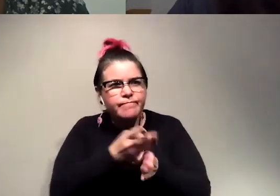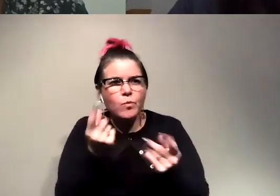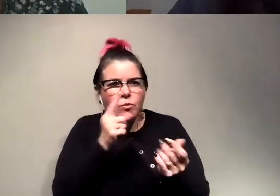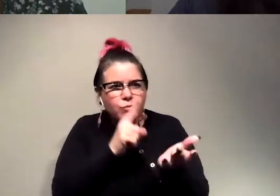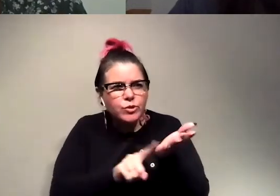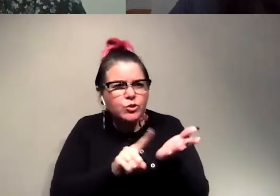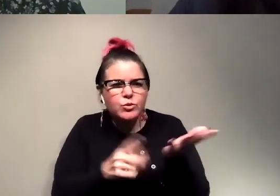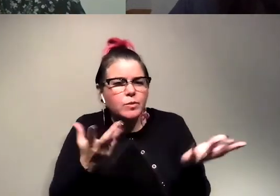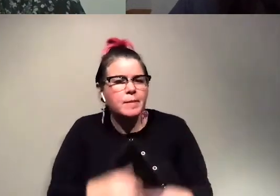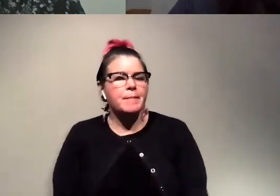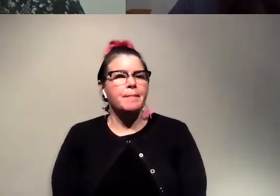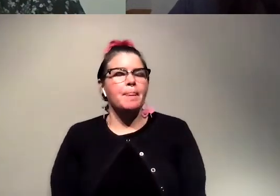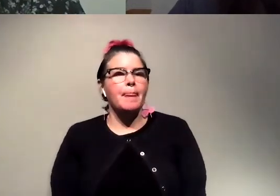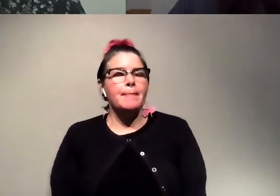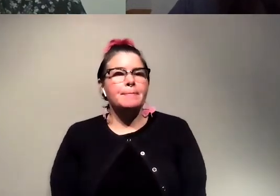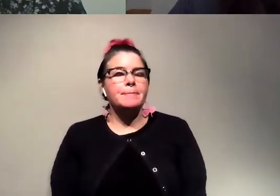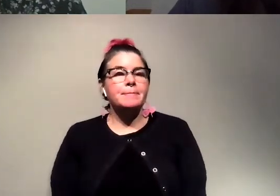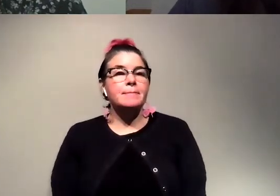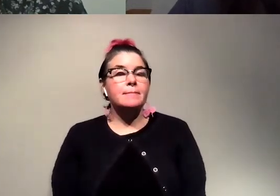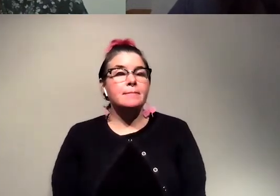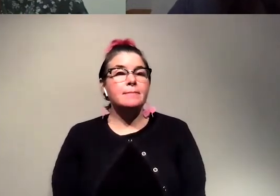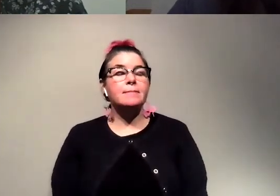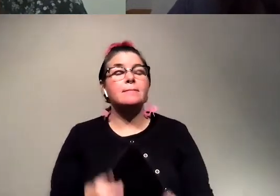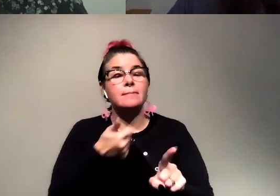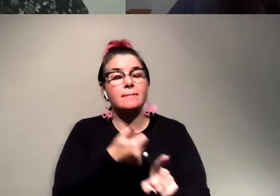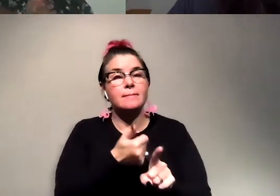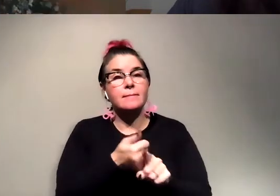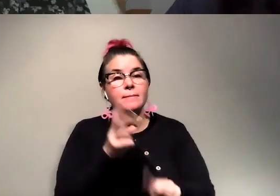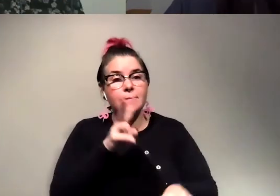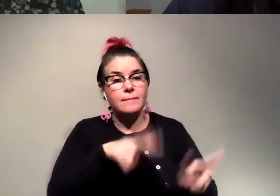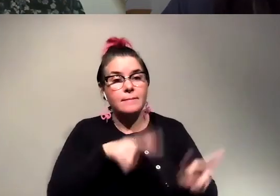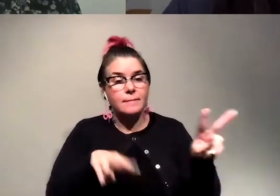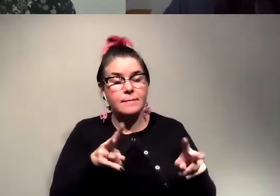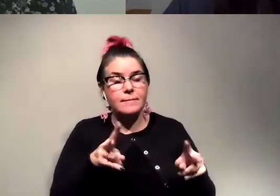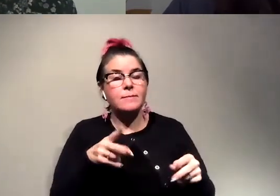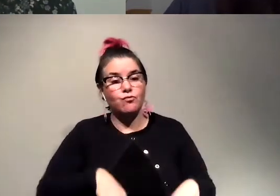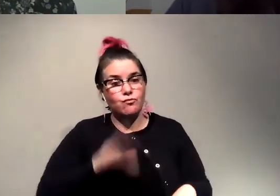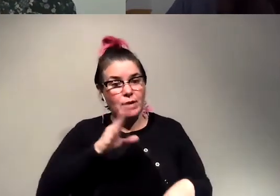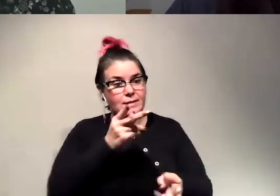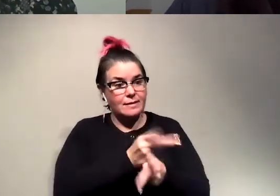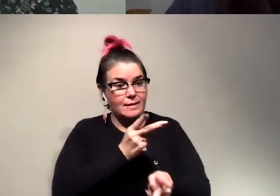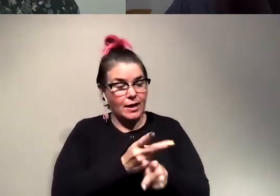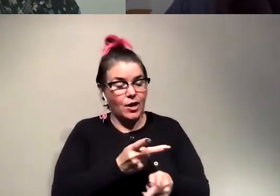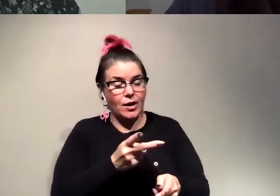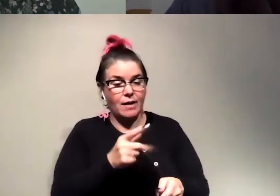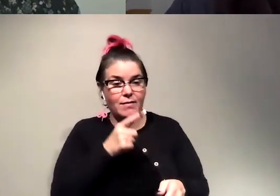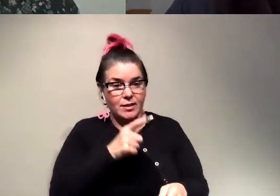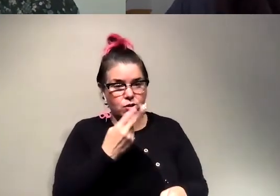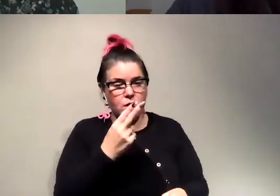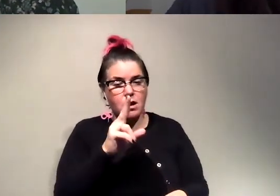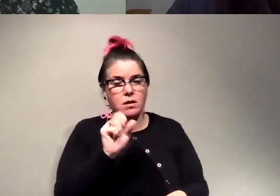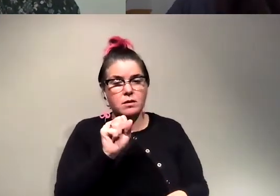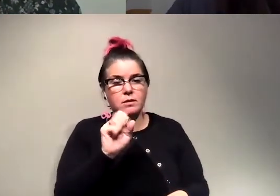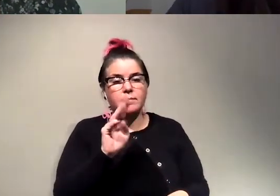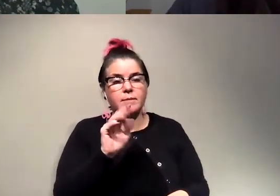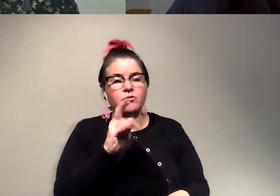is. If you're looking at something that's husbandry related, that's raising and taking care of them, then of course you're going to know a lot about